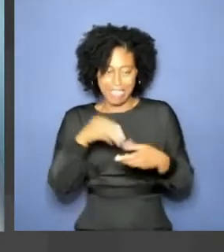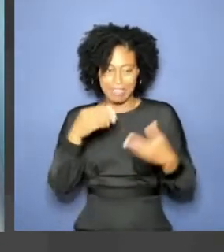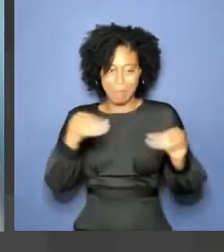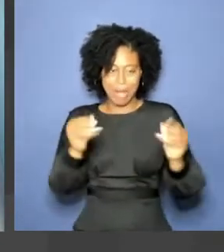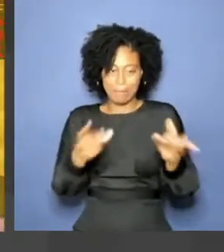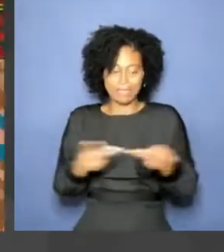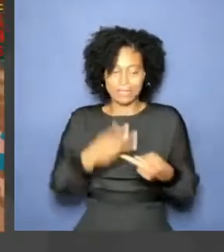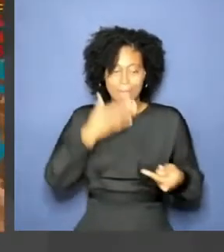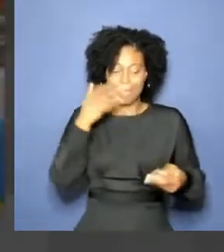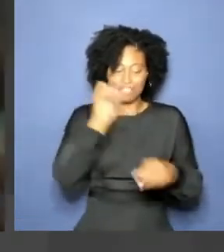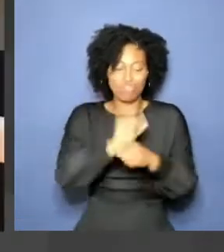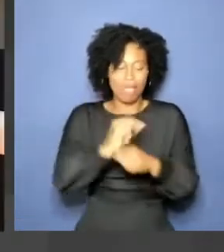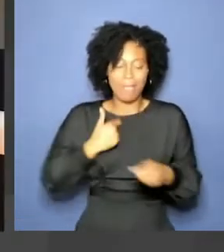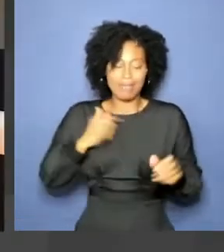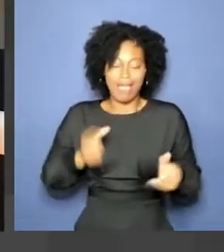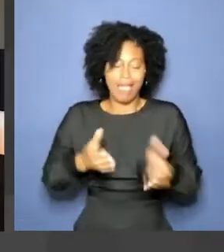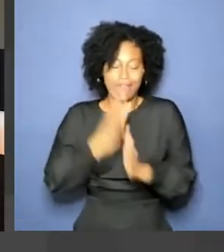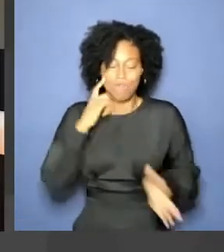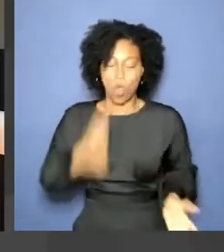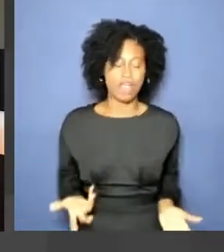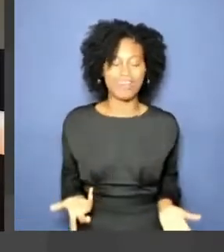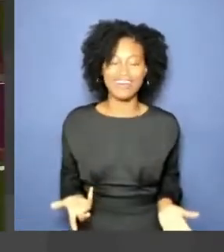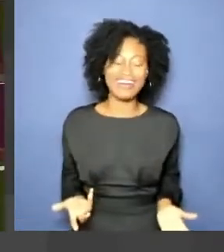possibly ask for.